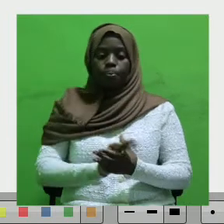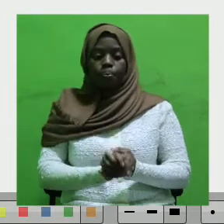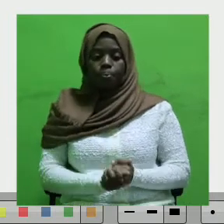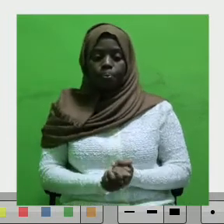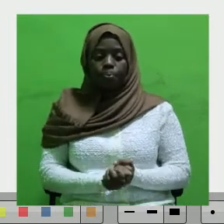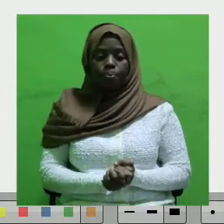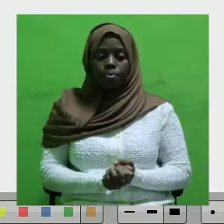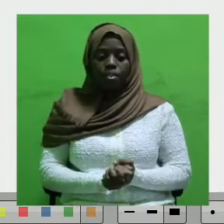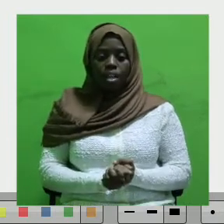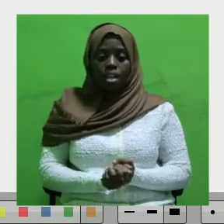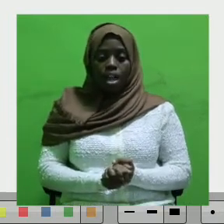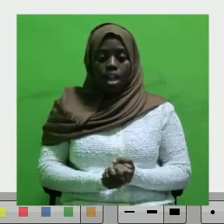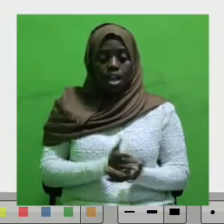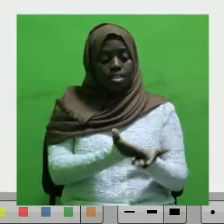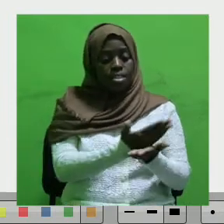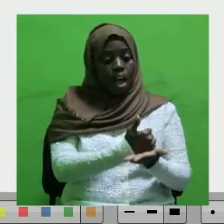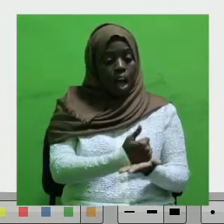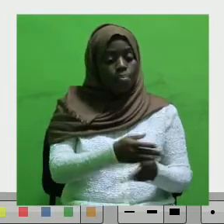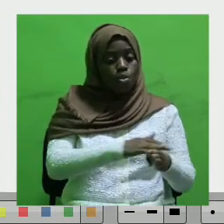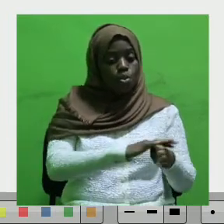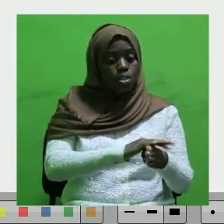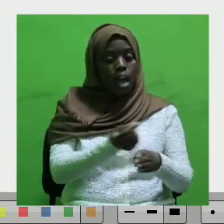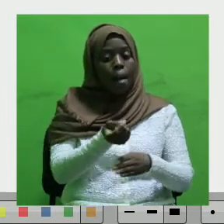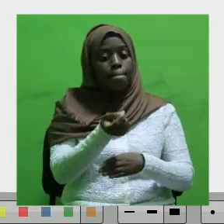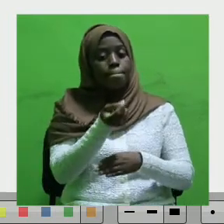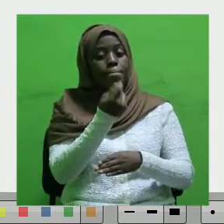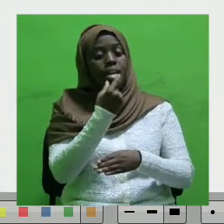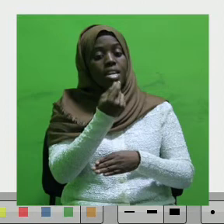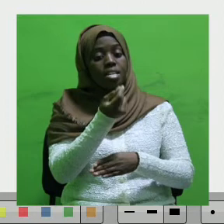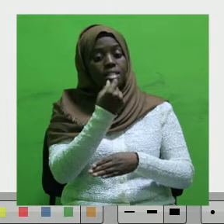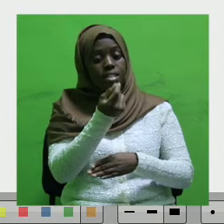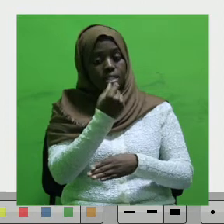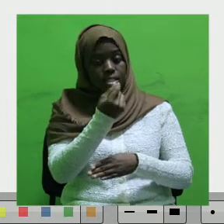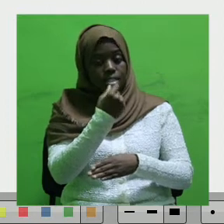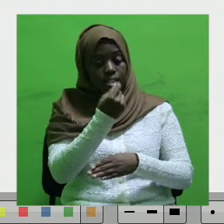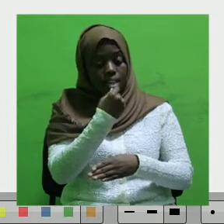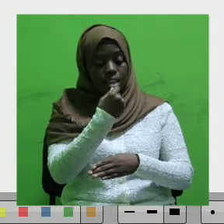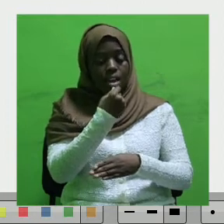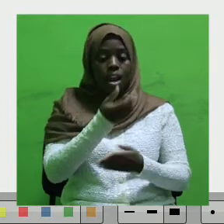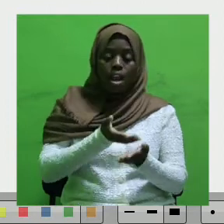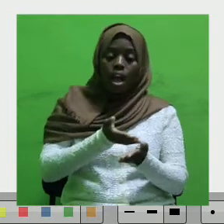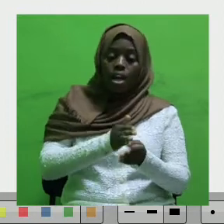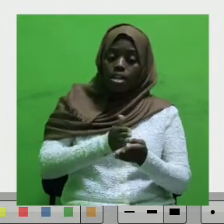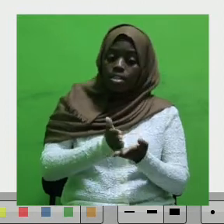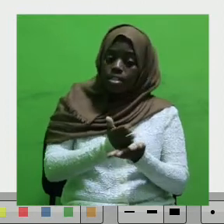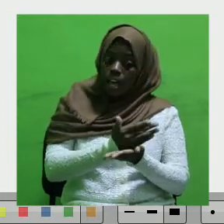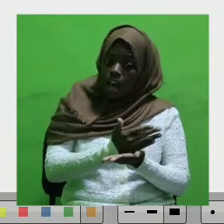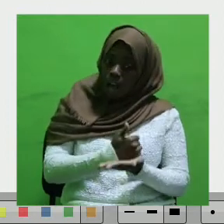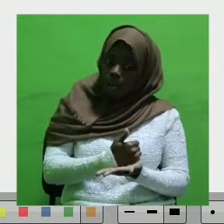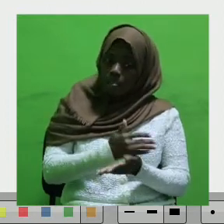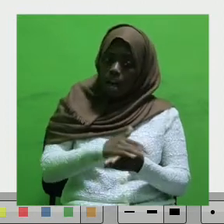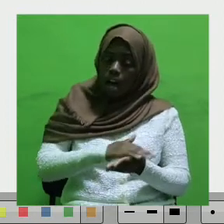as medicine or fragrance or even food additives or spices. So there